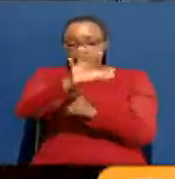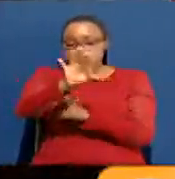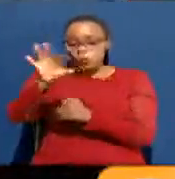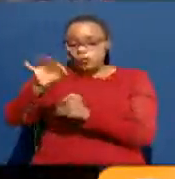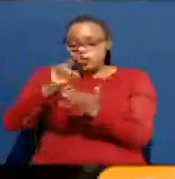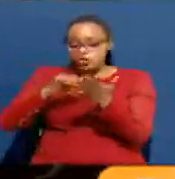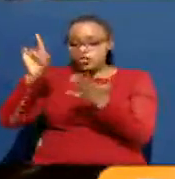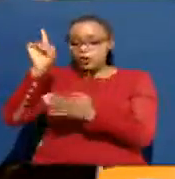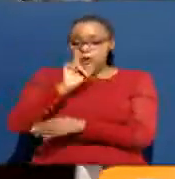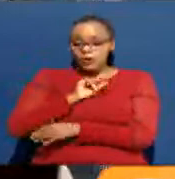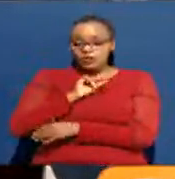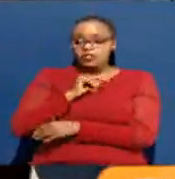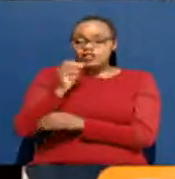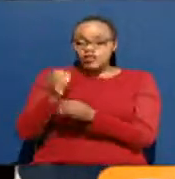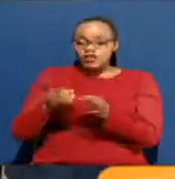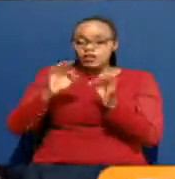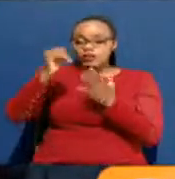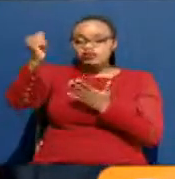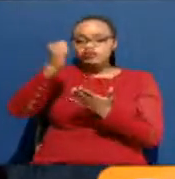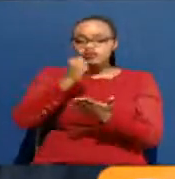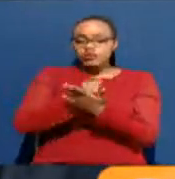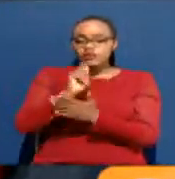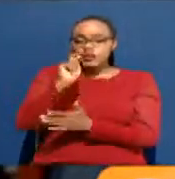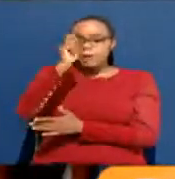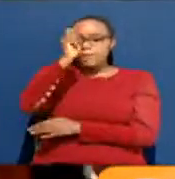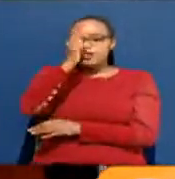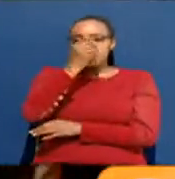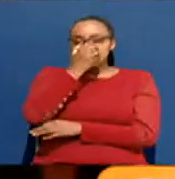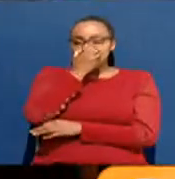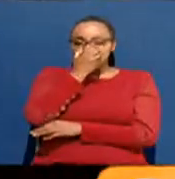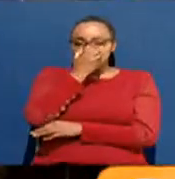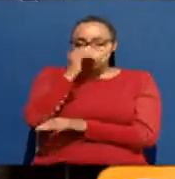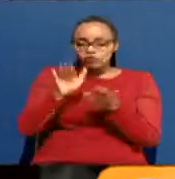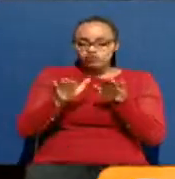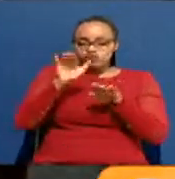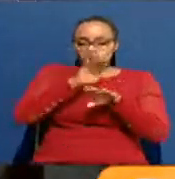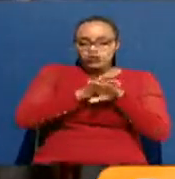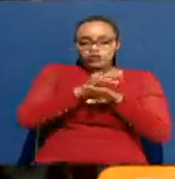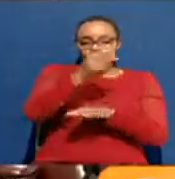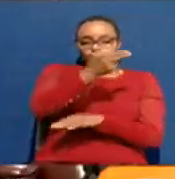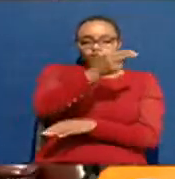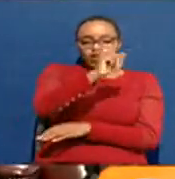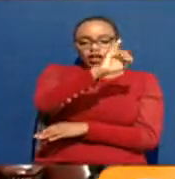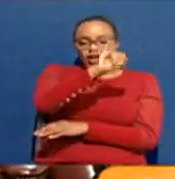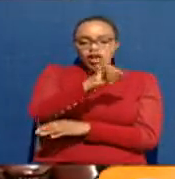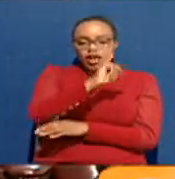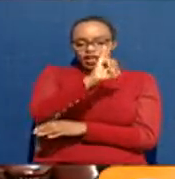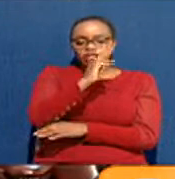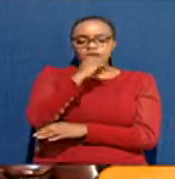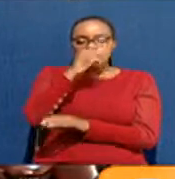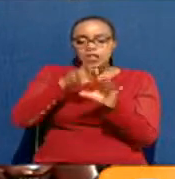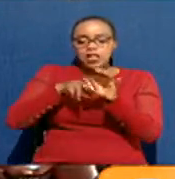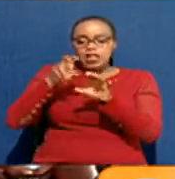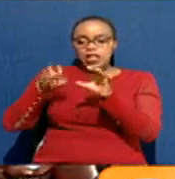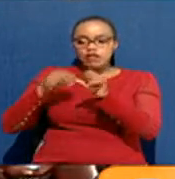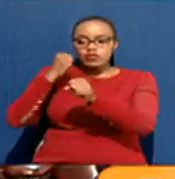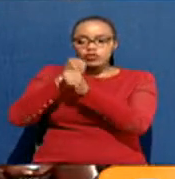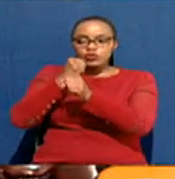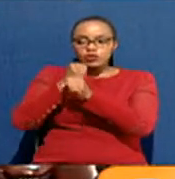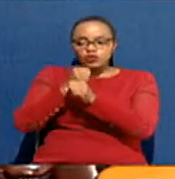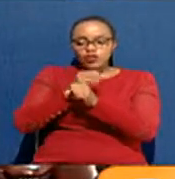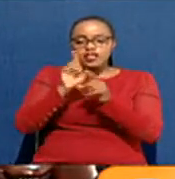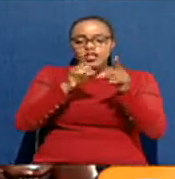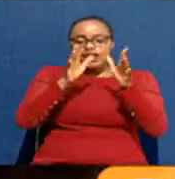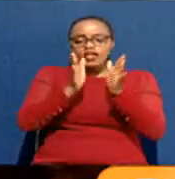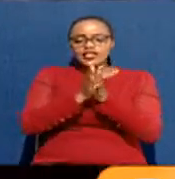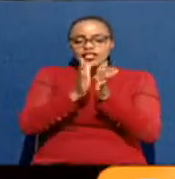approved, Ingonga will be formally appointed by President William Ruto to replace Nurdin Haji, who left office to serve as the Director